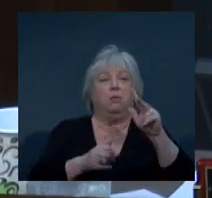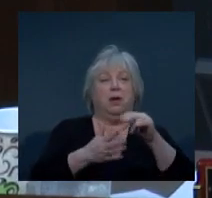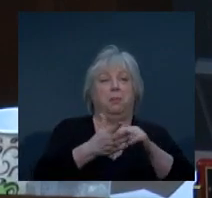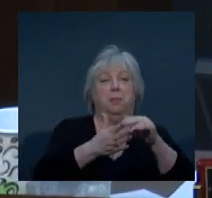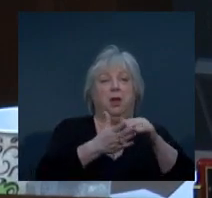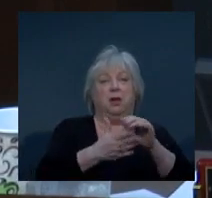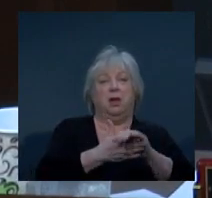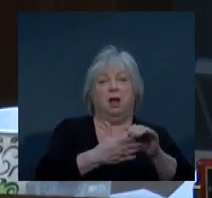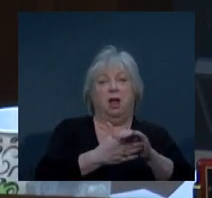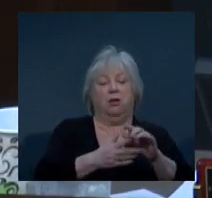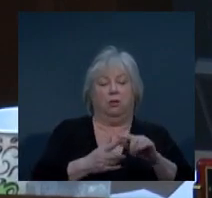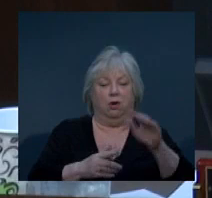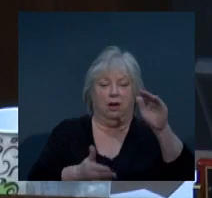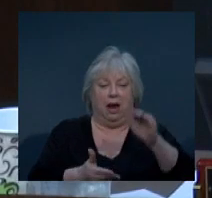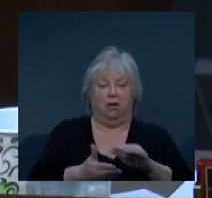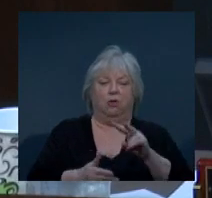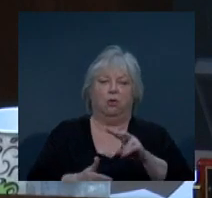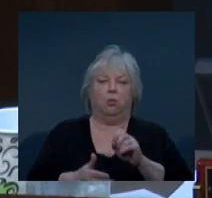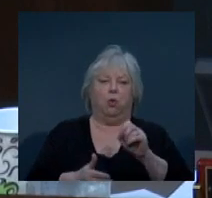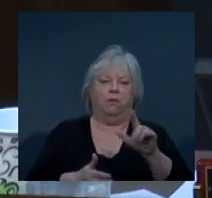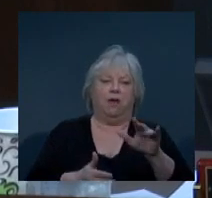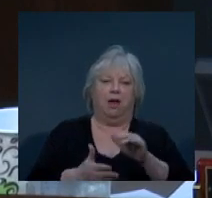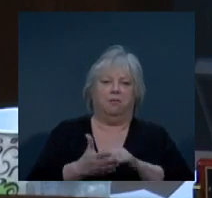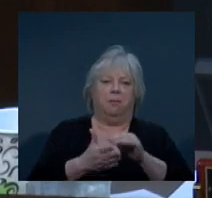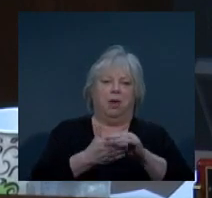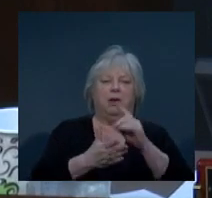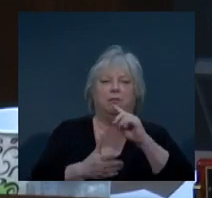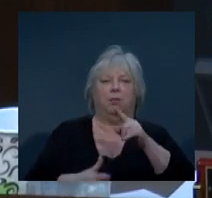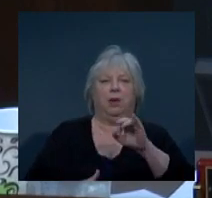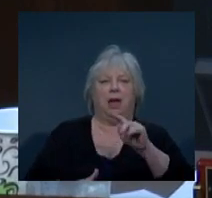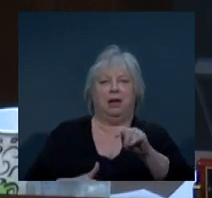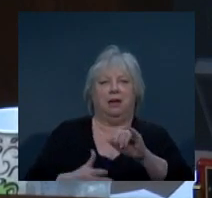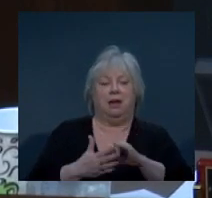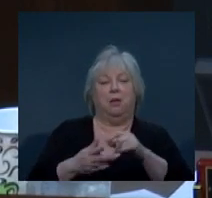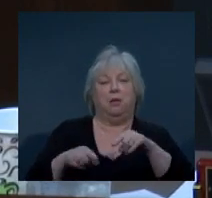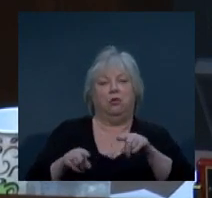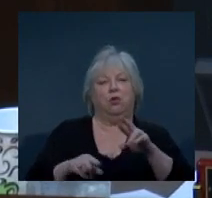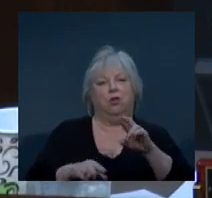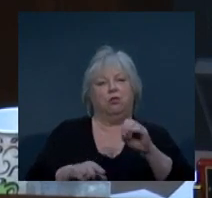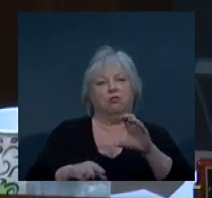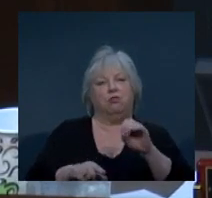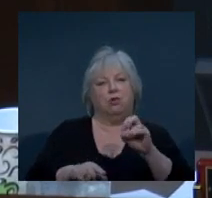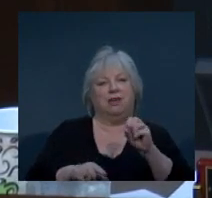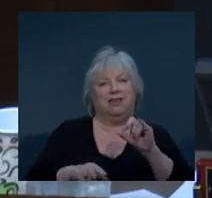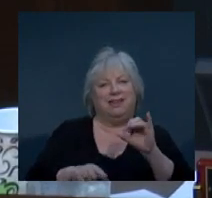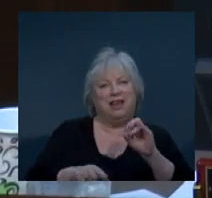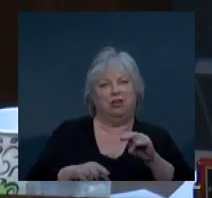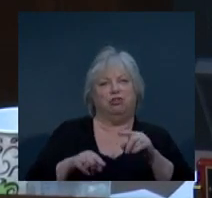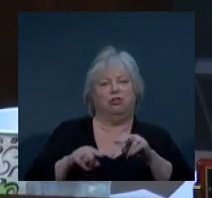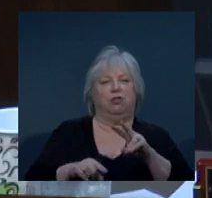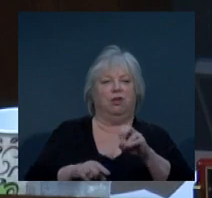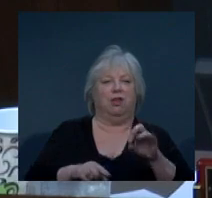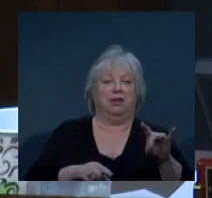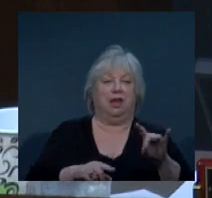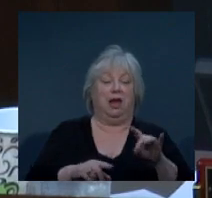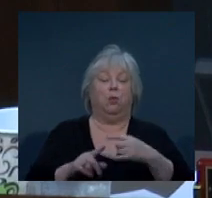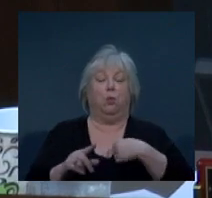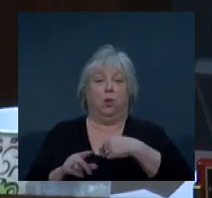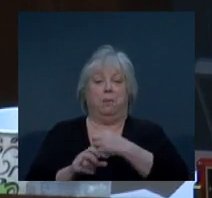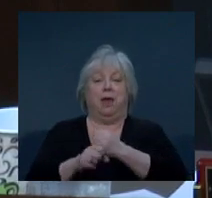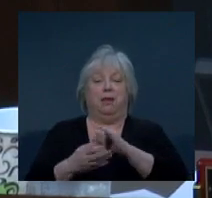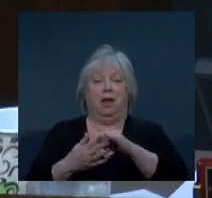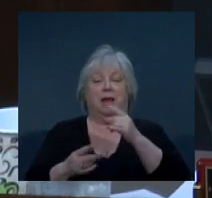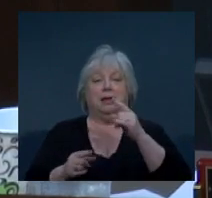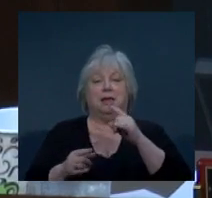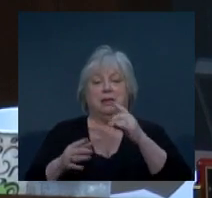to $2.5 million. We never returned that back to PIT. That was during a recession in 2008. We made that decision up here. So